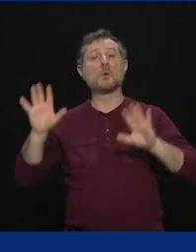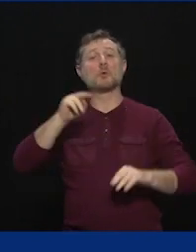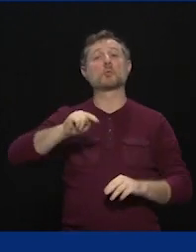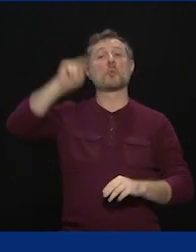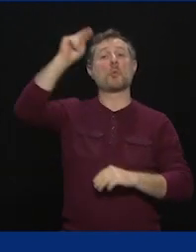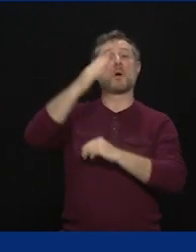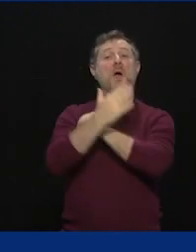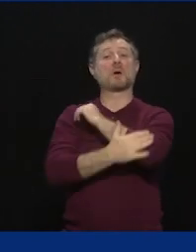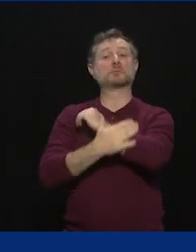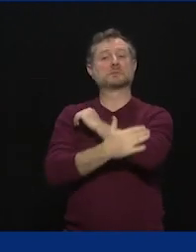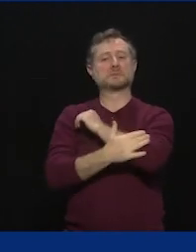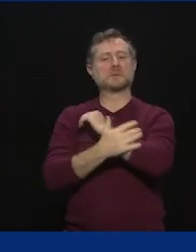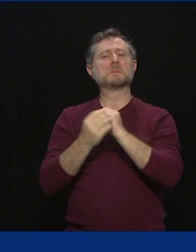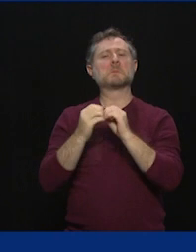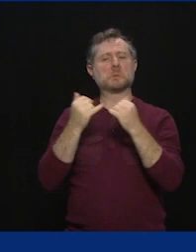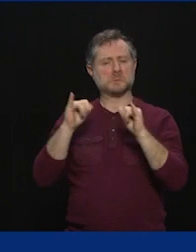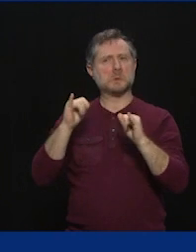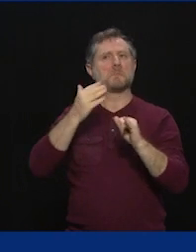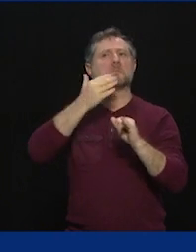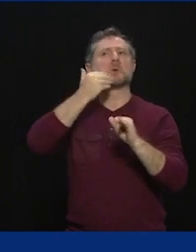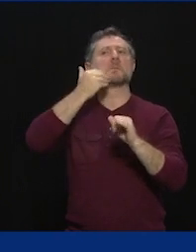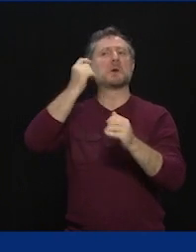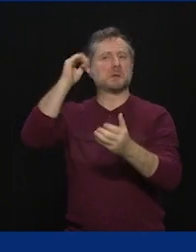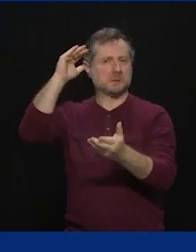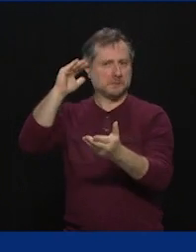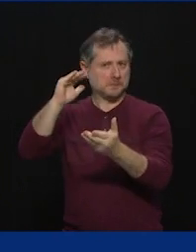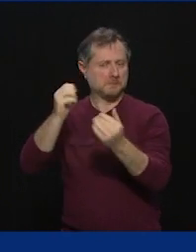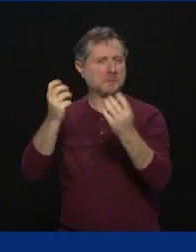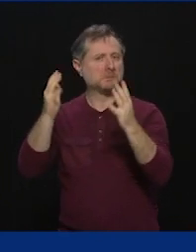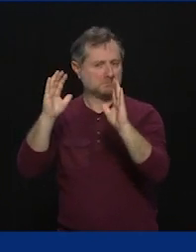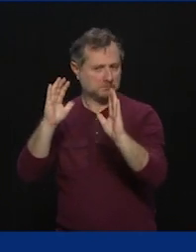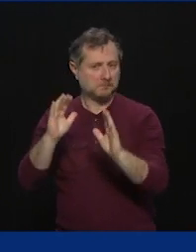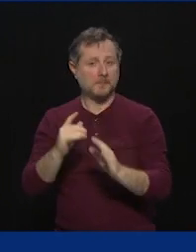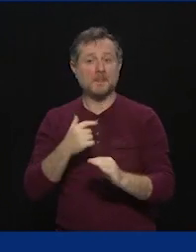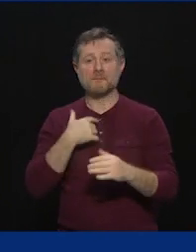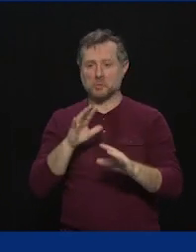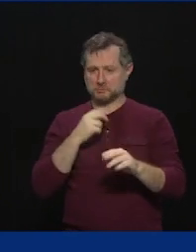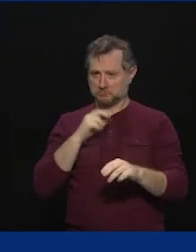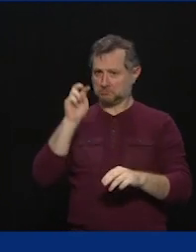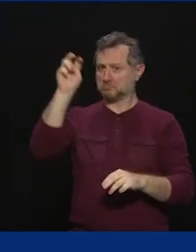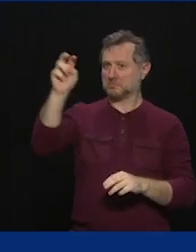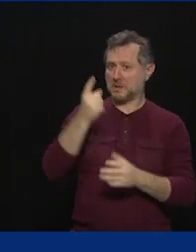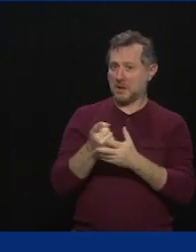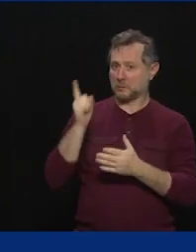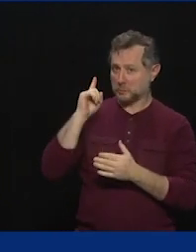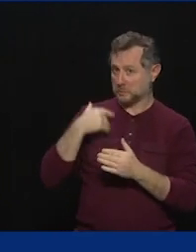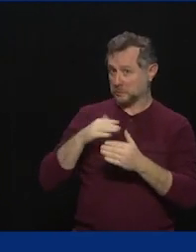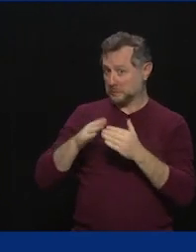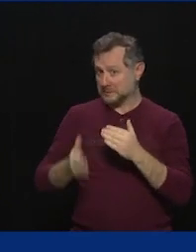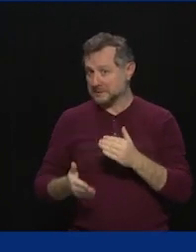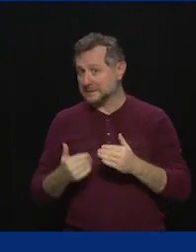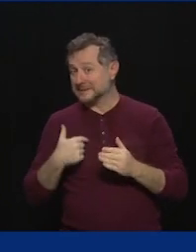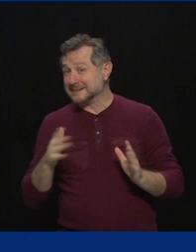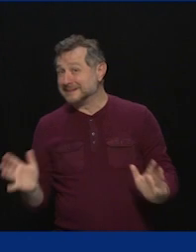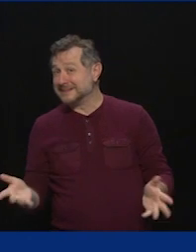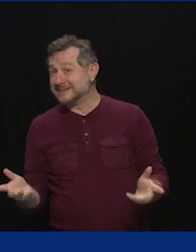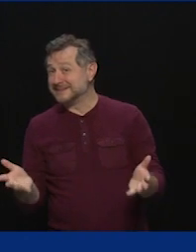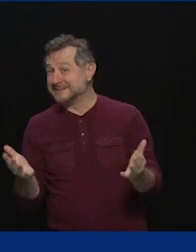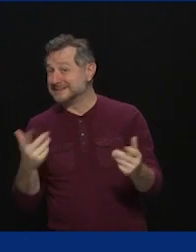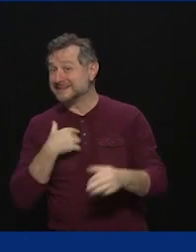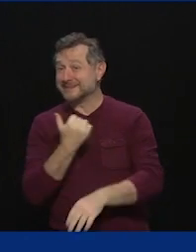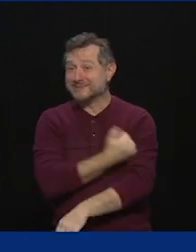North Country, you can do better. I was up there last weekend and talked this up quite a bit. Our daily statewide